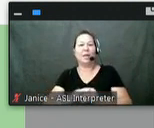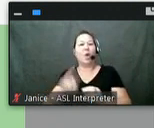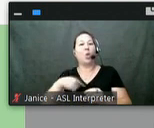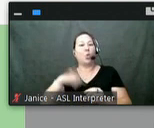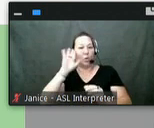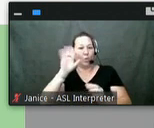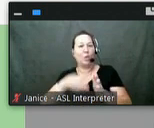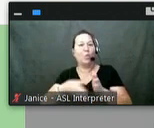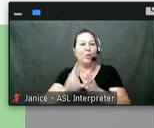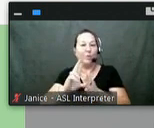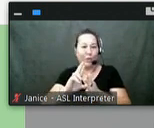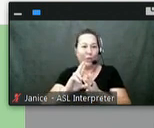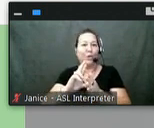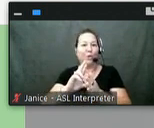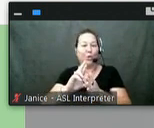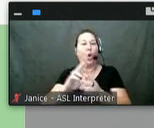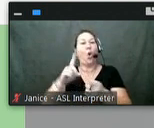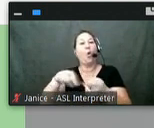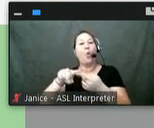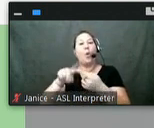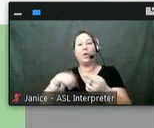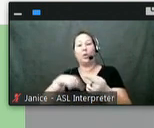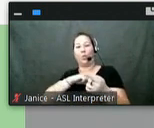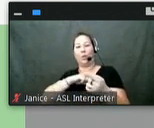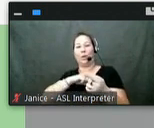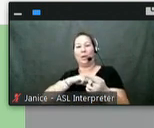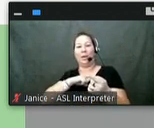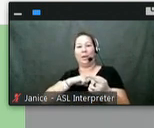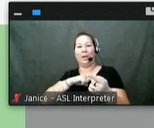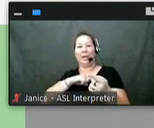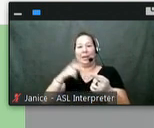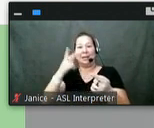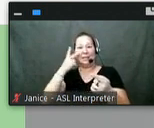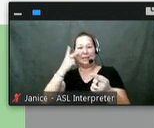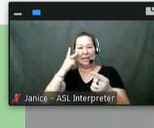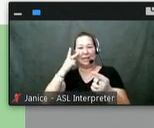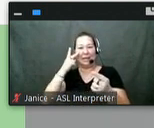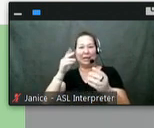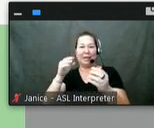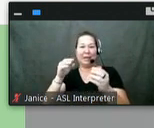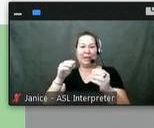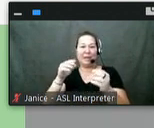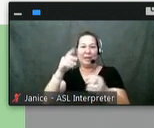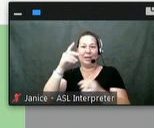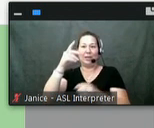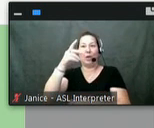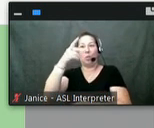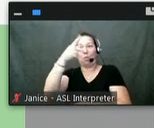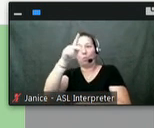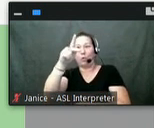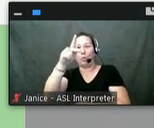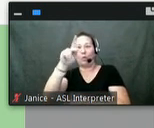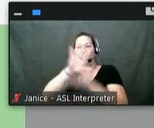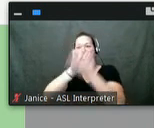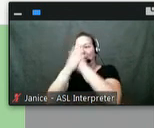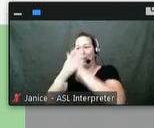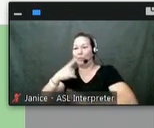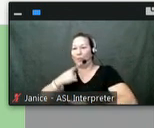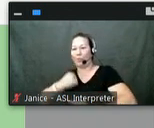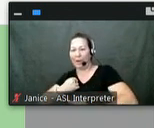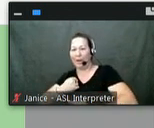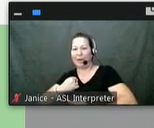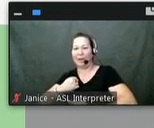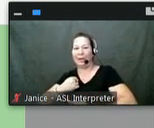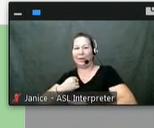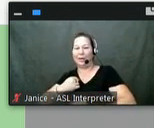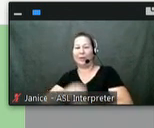go down the economic indicators. So as we go from purple to red. One of the questions I've been asked